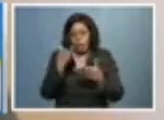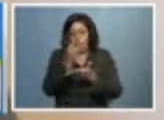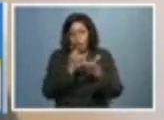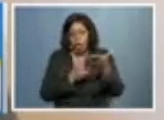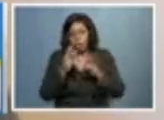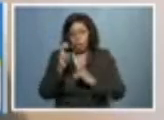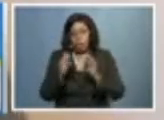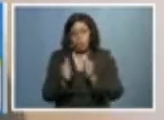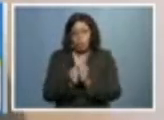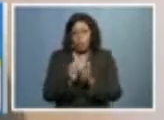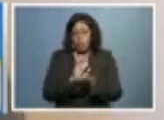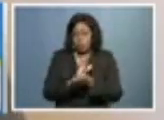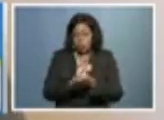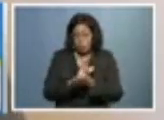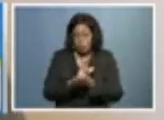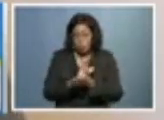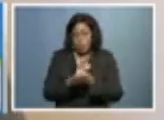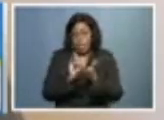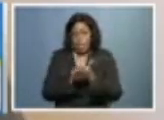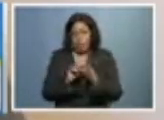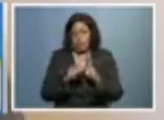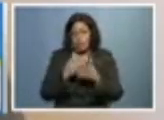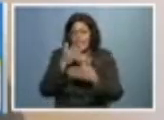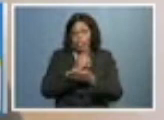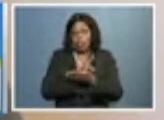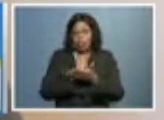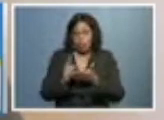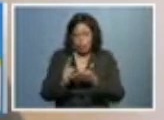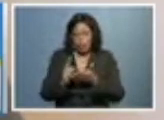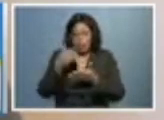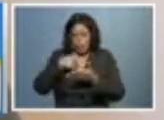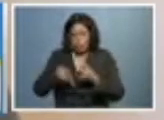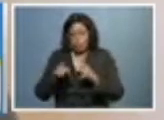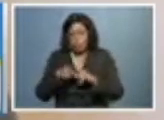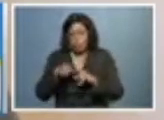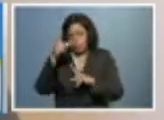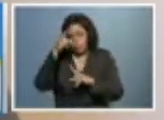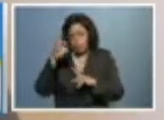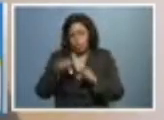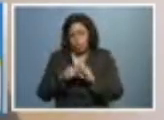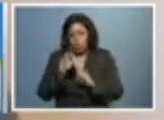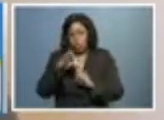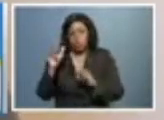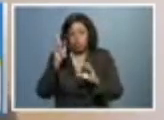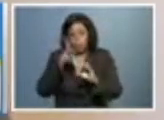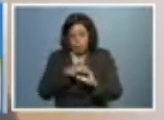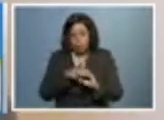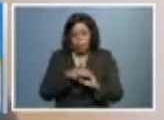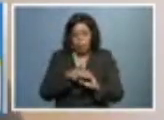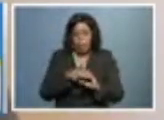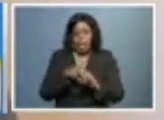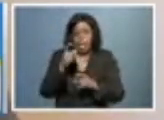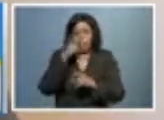with the schools, and that's going to start next week into the summer for them to participate in mercury awareness and win full